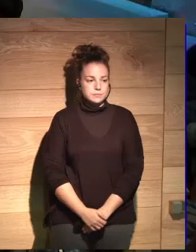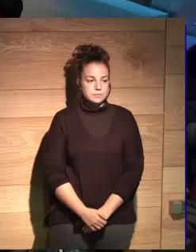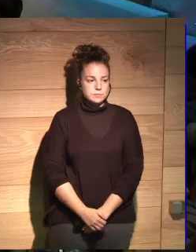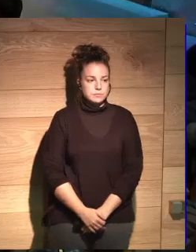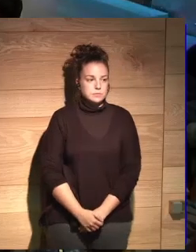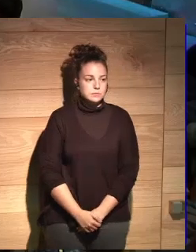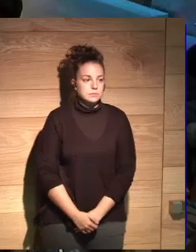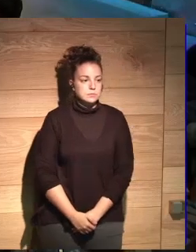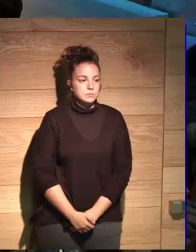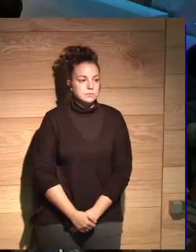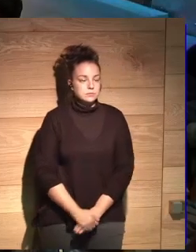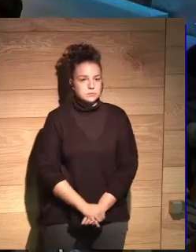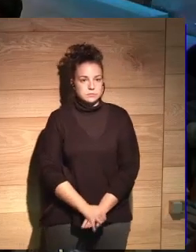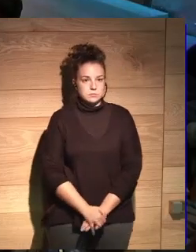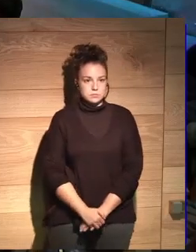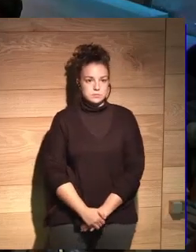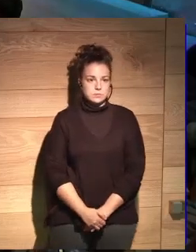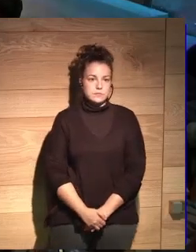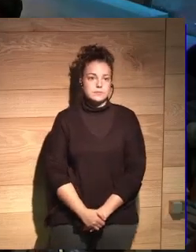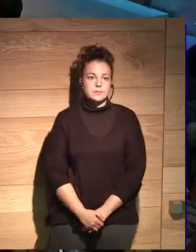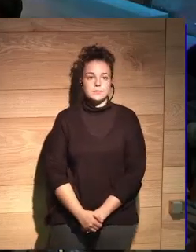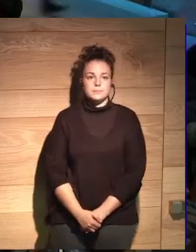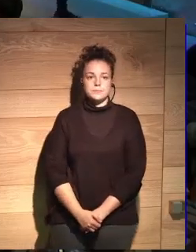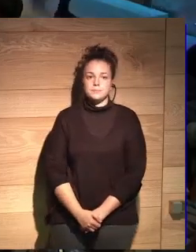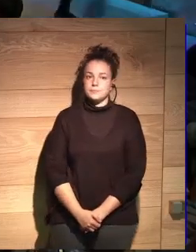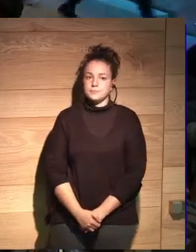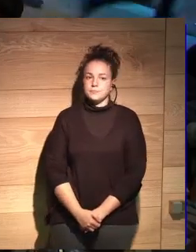Okay, you can take a seat.